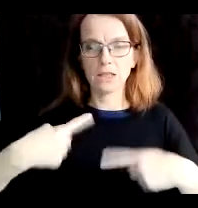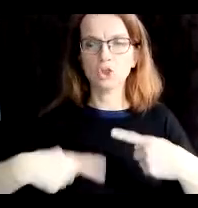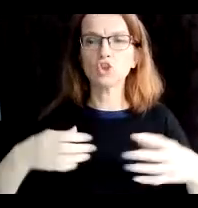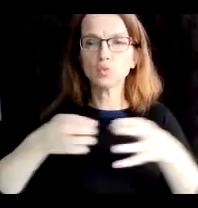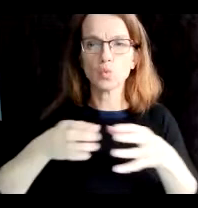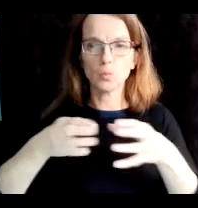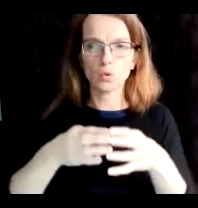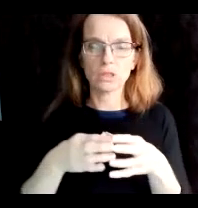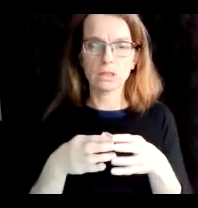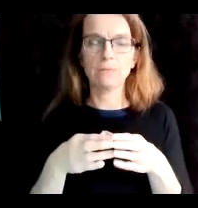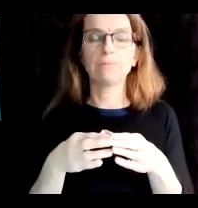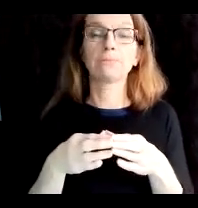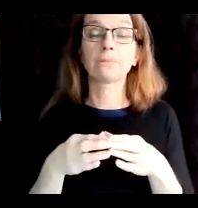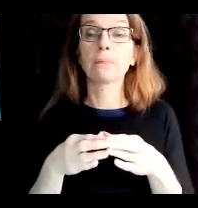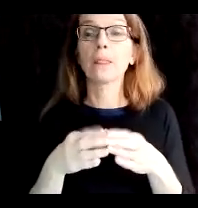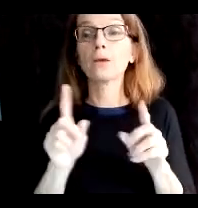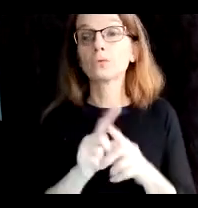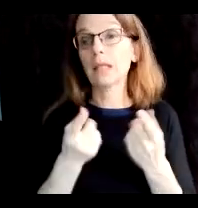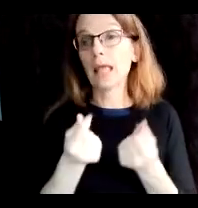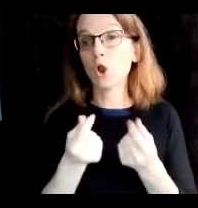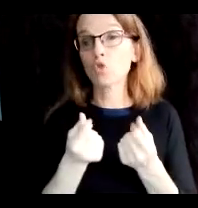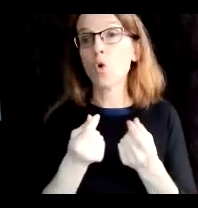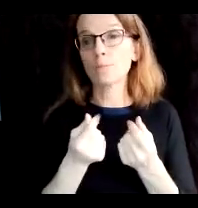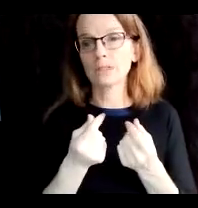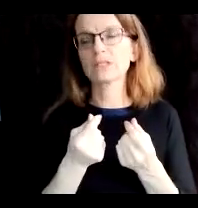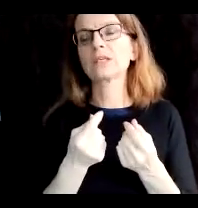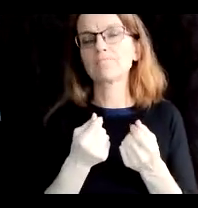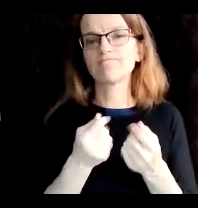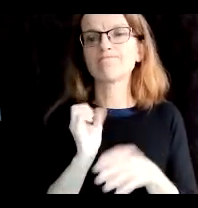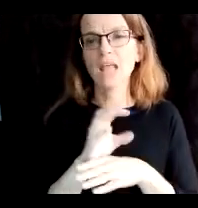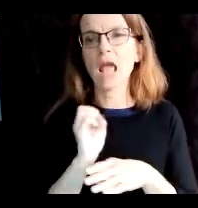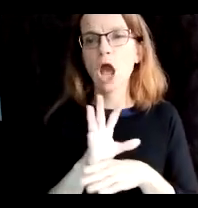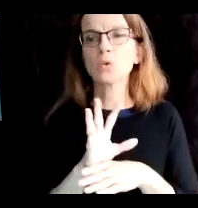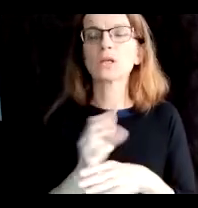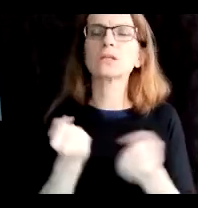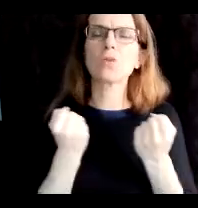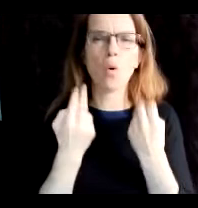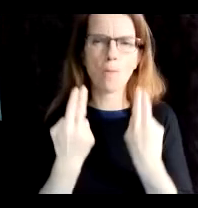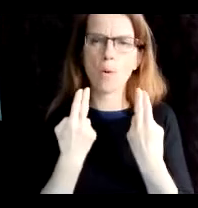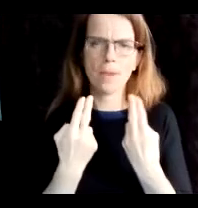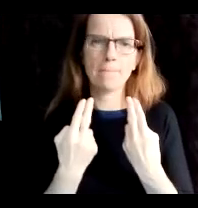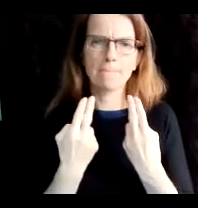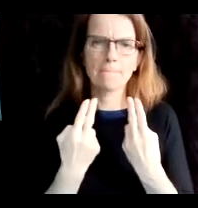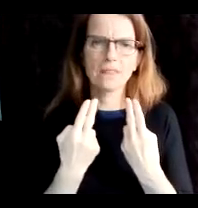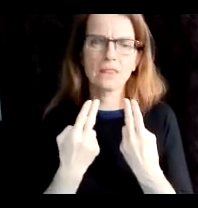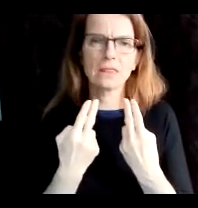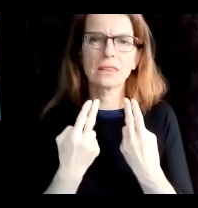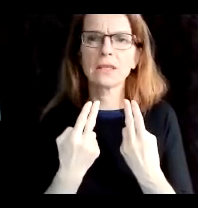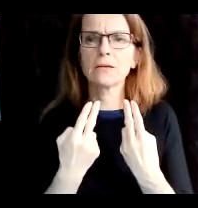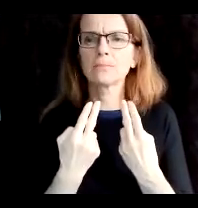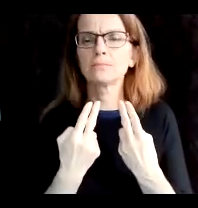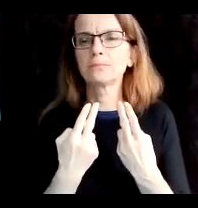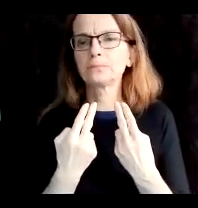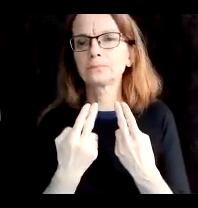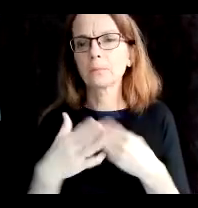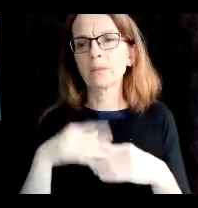important role in this participation. Africa is completely different. And when we talk about citizenship in Africa, we have to think